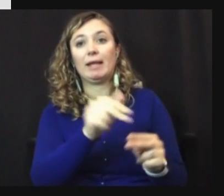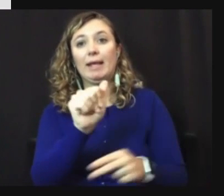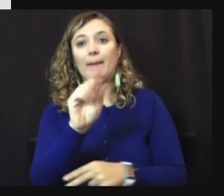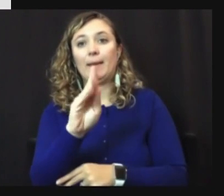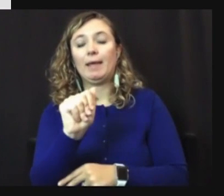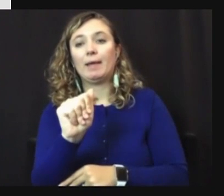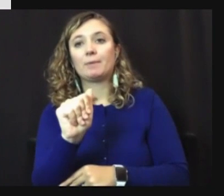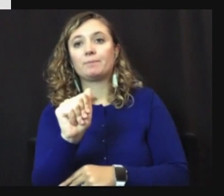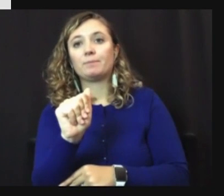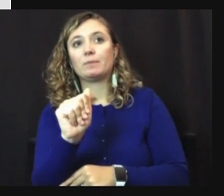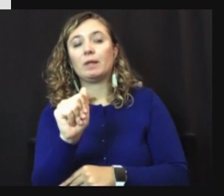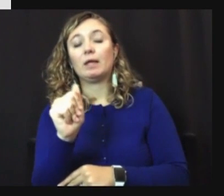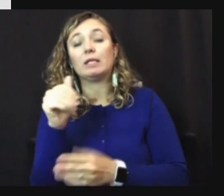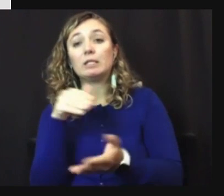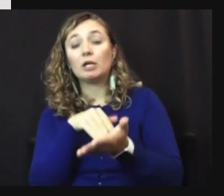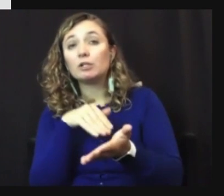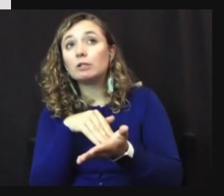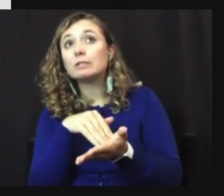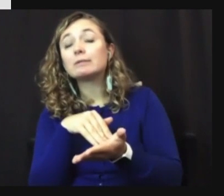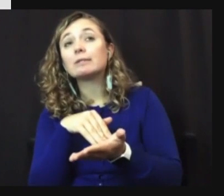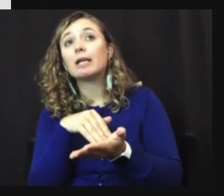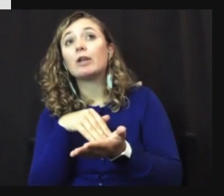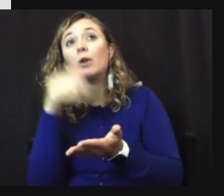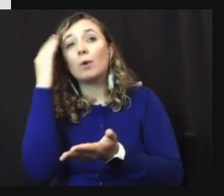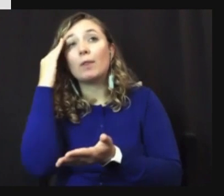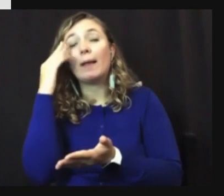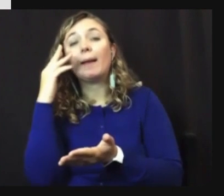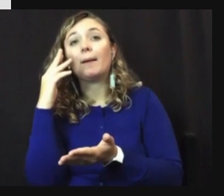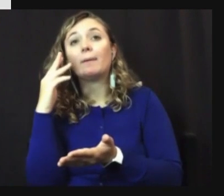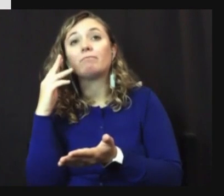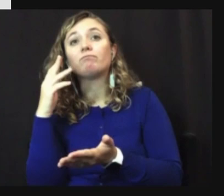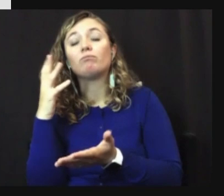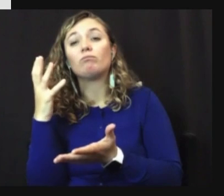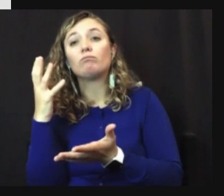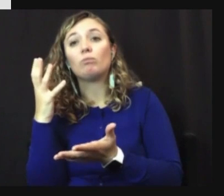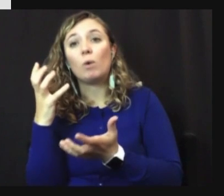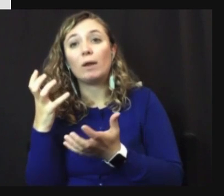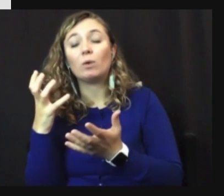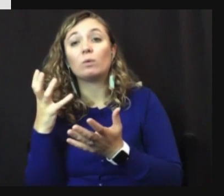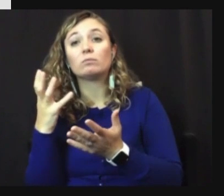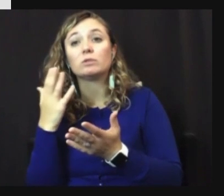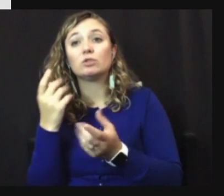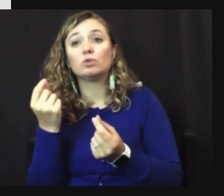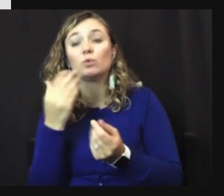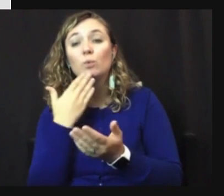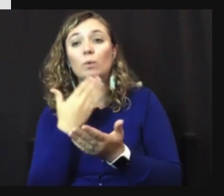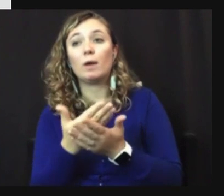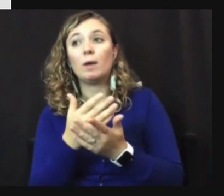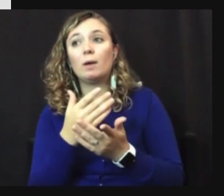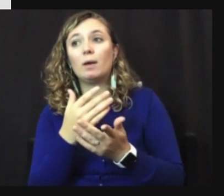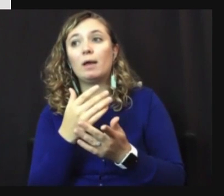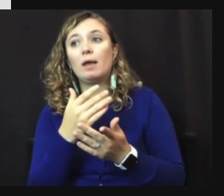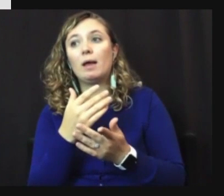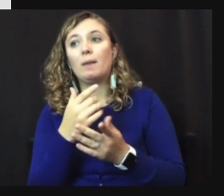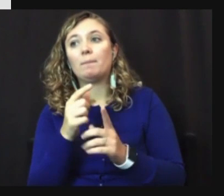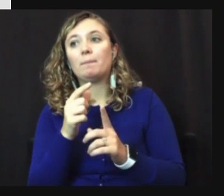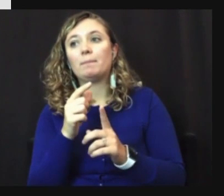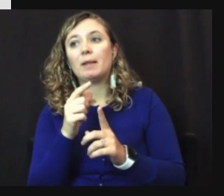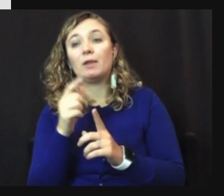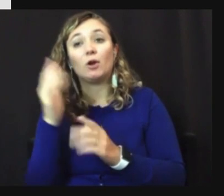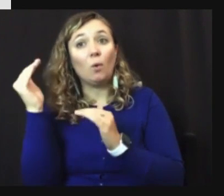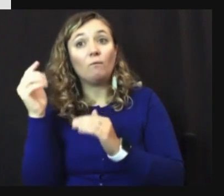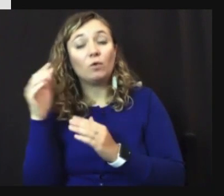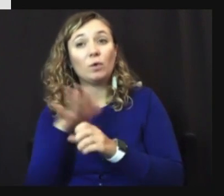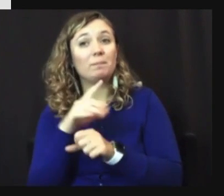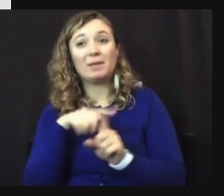to mean well have suggested that there are some ABA techniques that are not harmful, but I am skeptical. How much therapy should